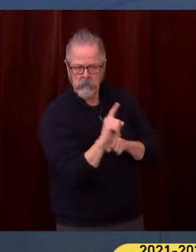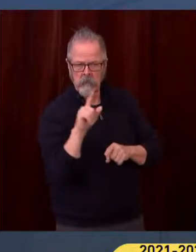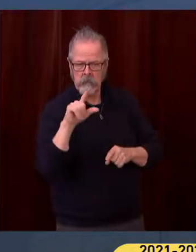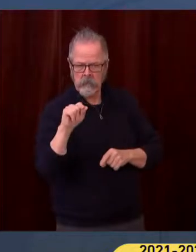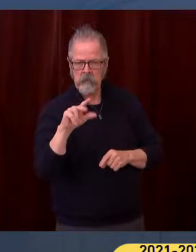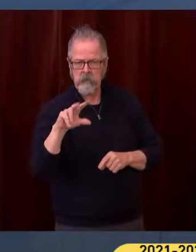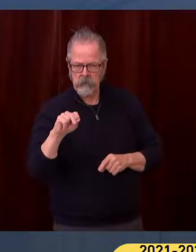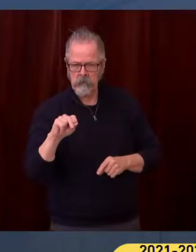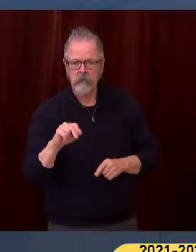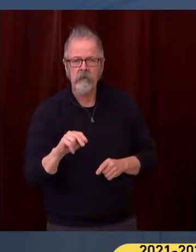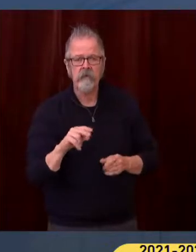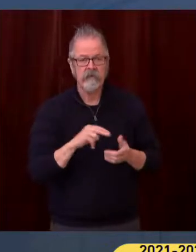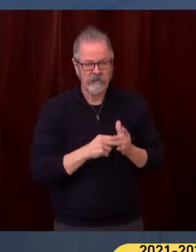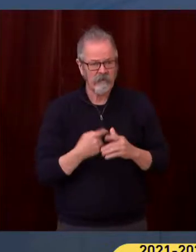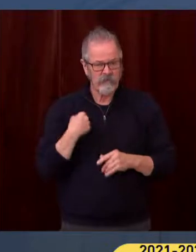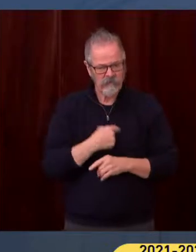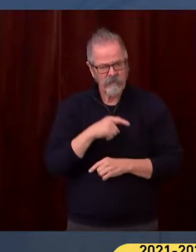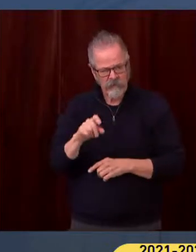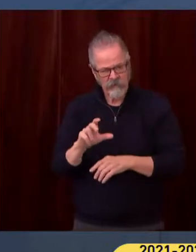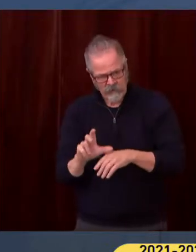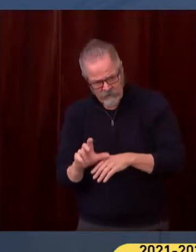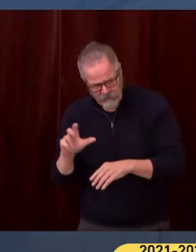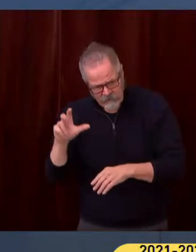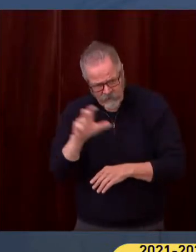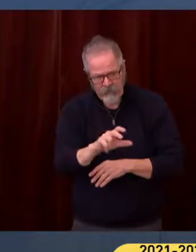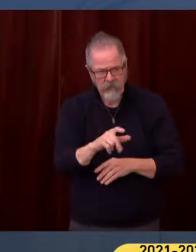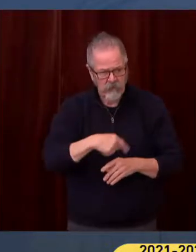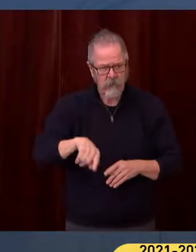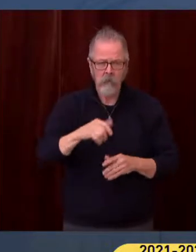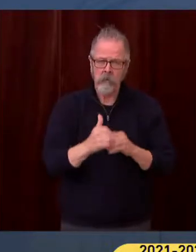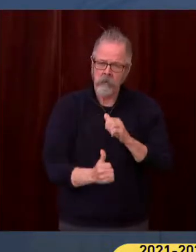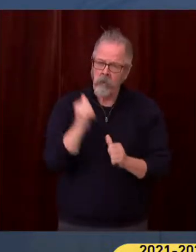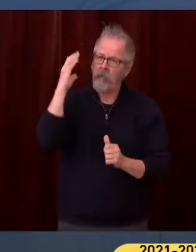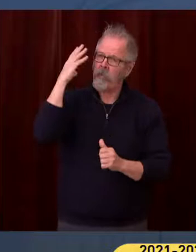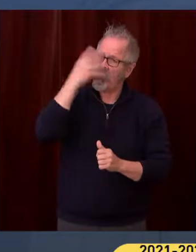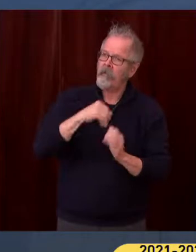literate people in the country and one that we're not going to give up on.